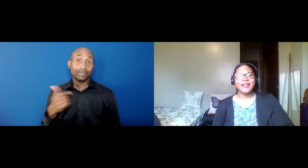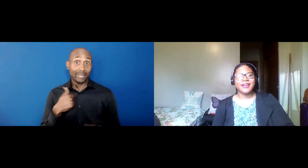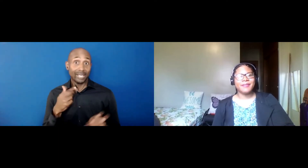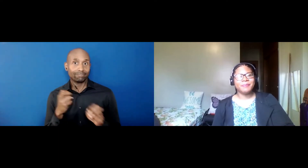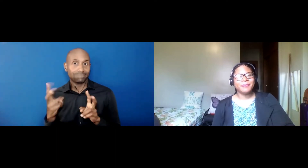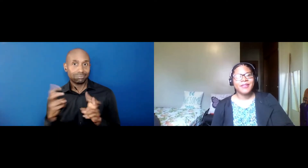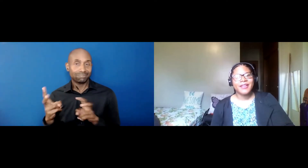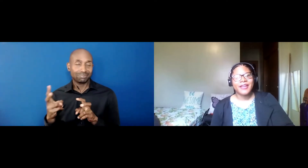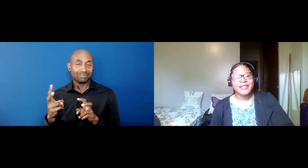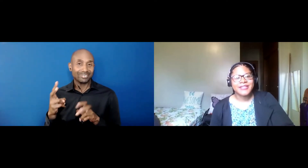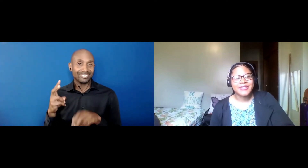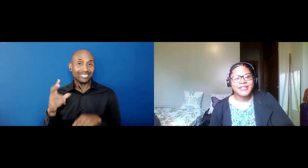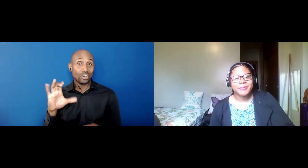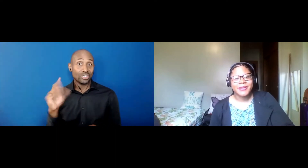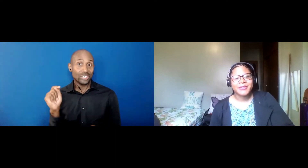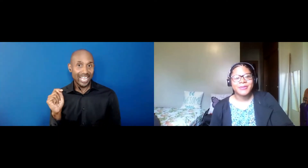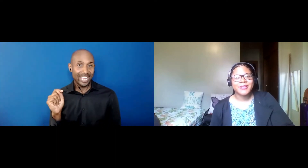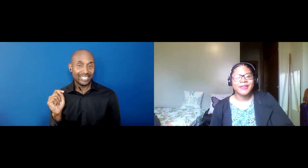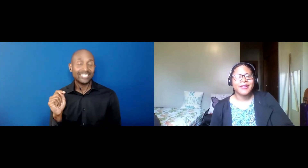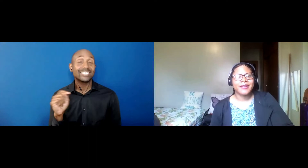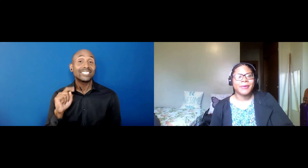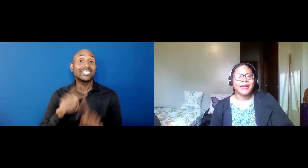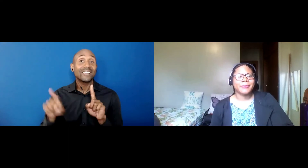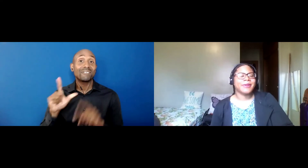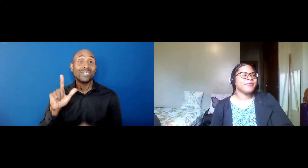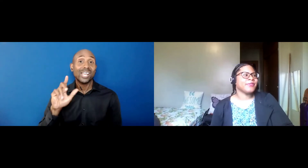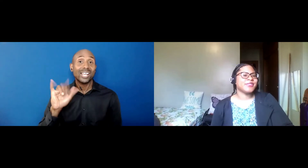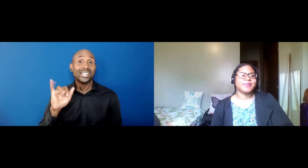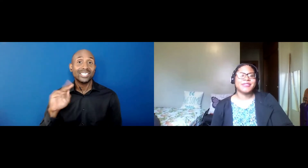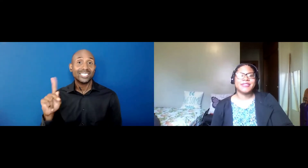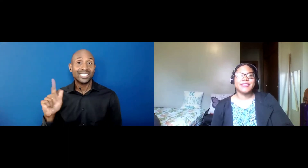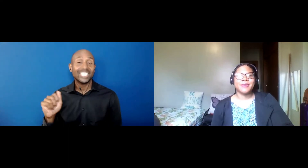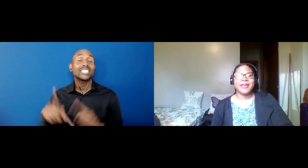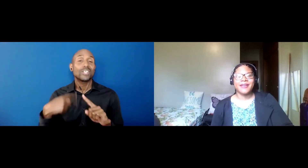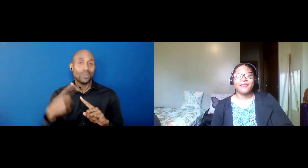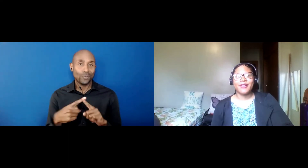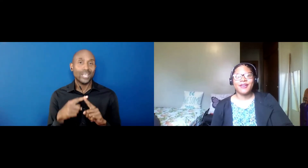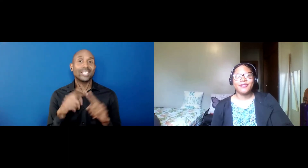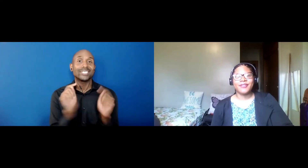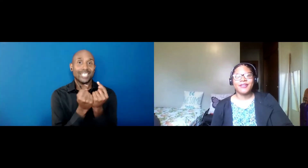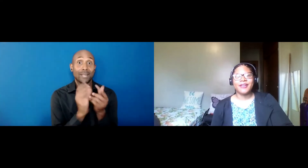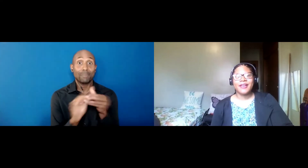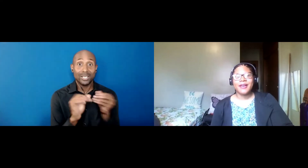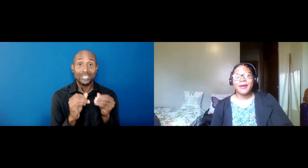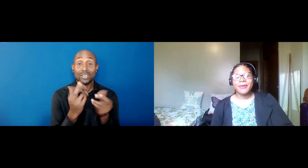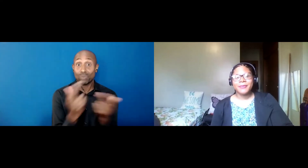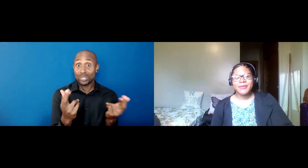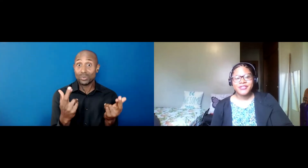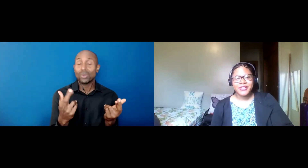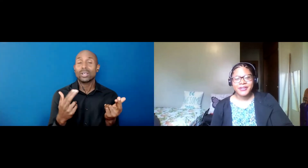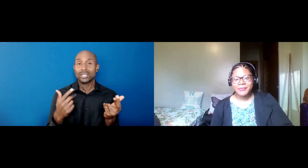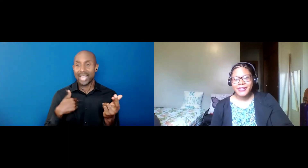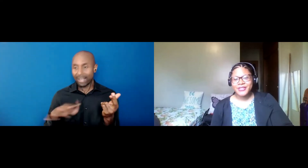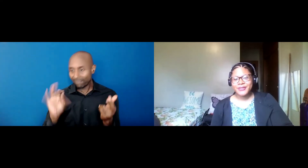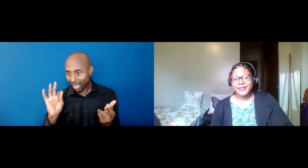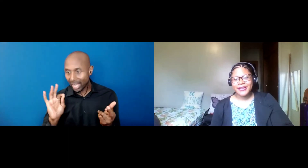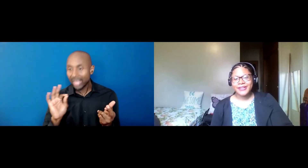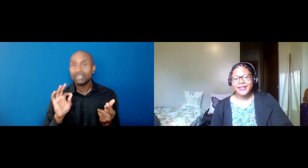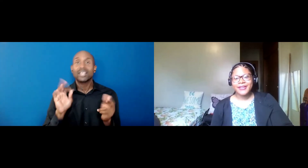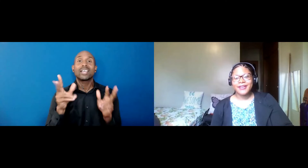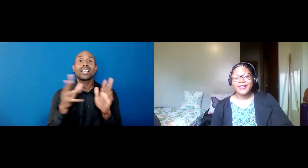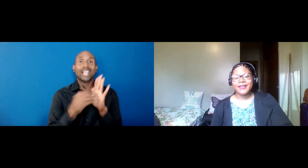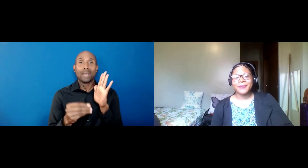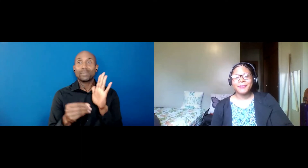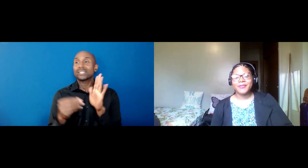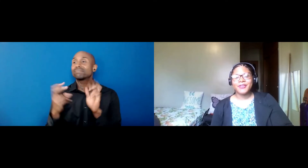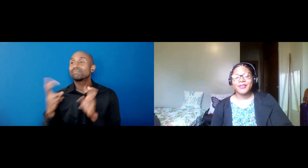box as the team has been talking about the many resources that we have to offer. I'm going to be sharing my